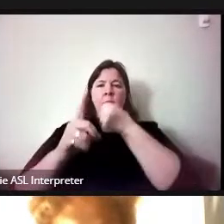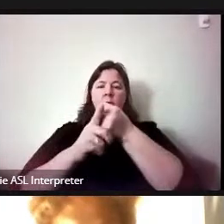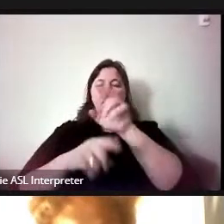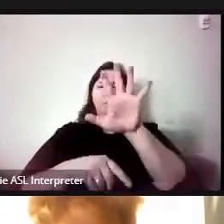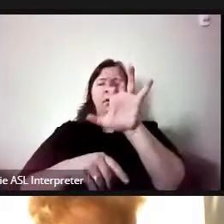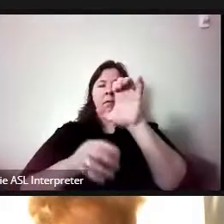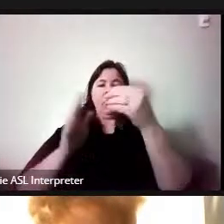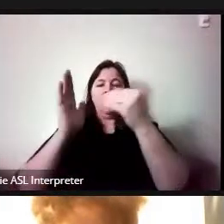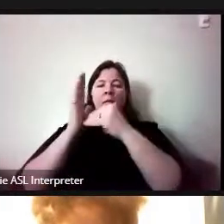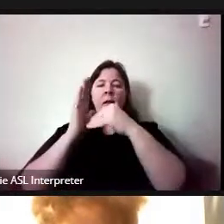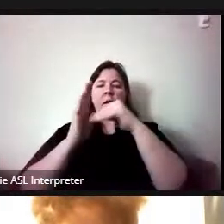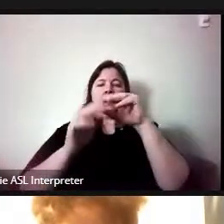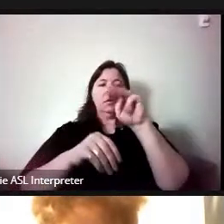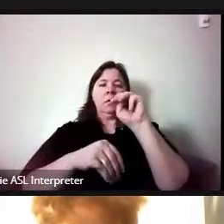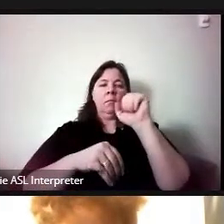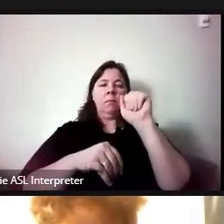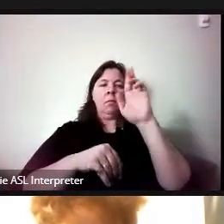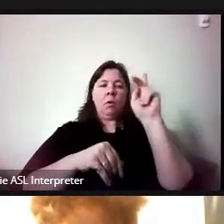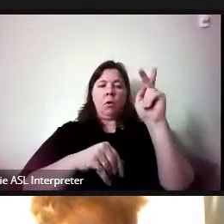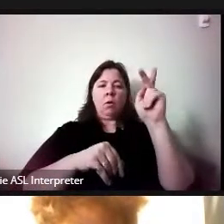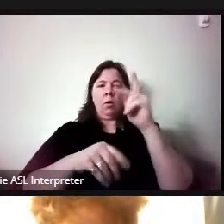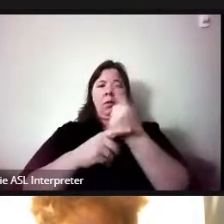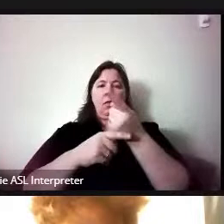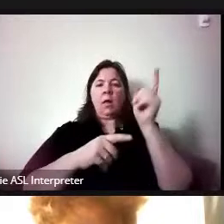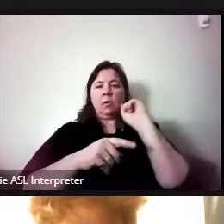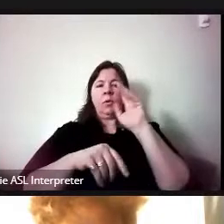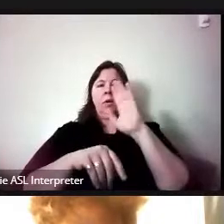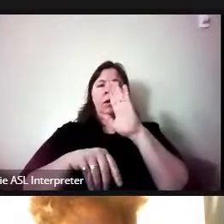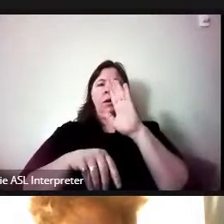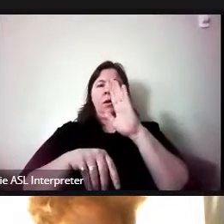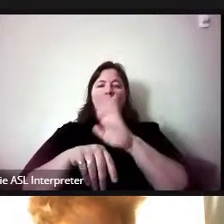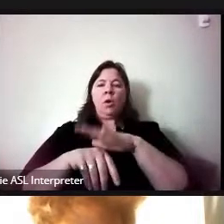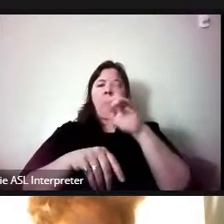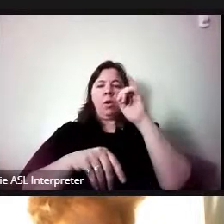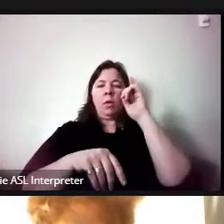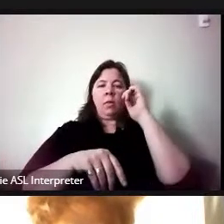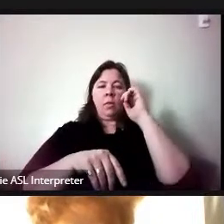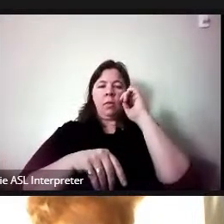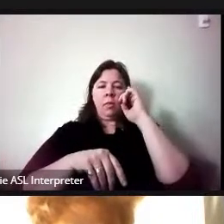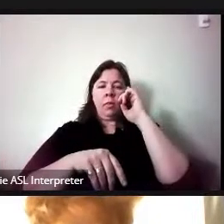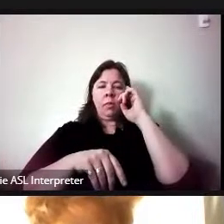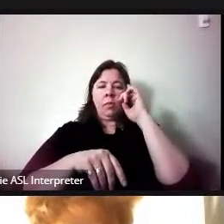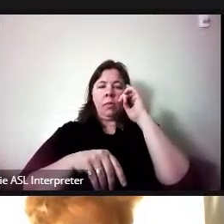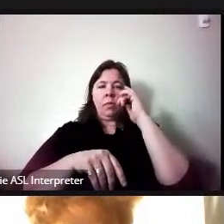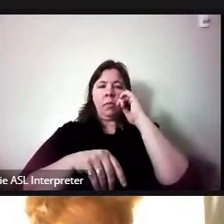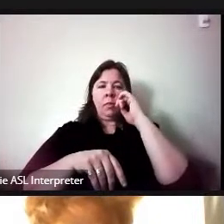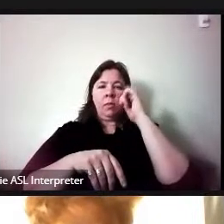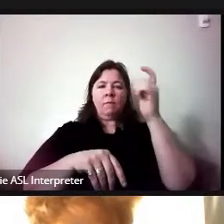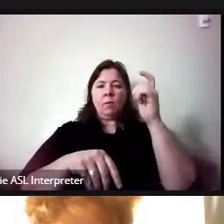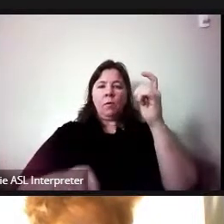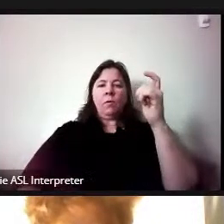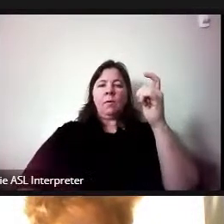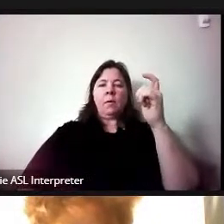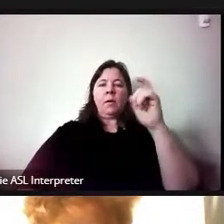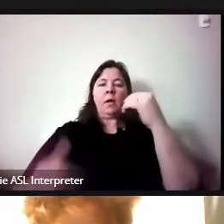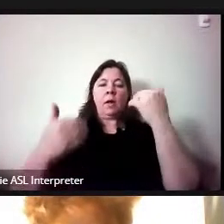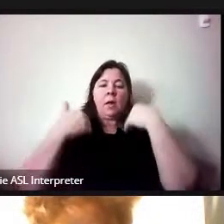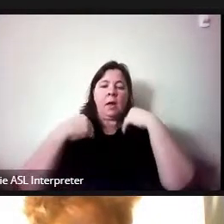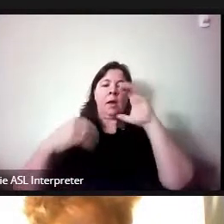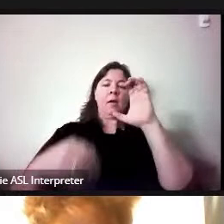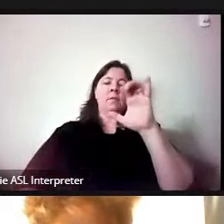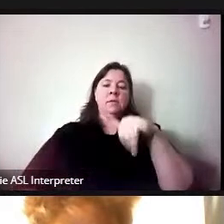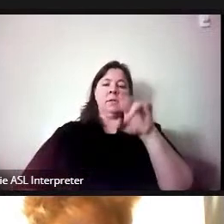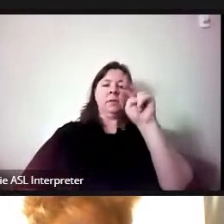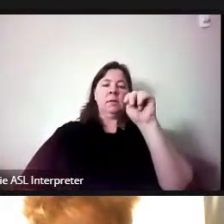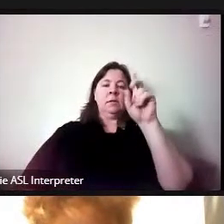mark last week on the call. So that was Marina so exciting. Yes, yeah, when we had Cindy Hopkins with us last week,